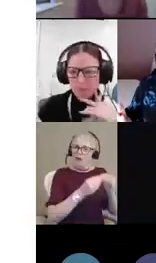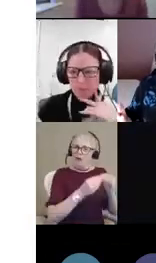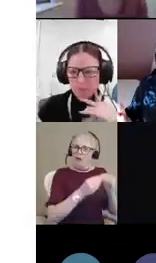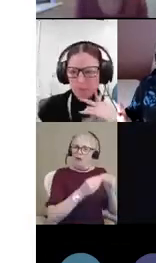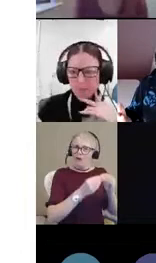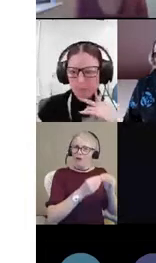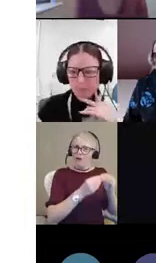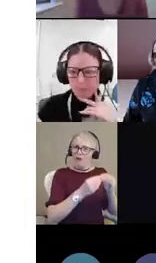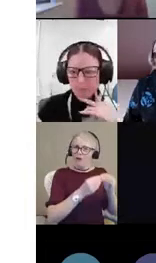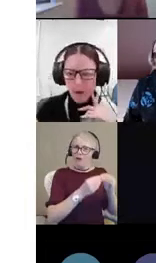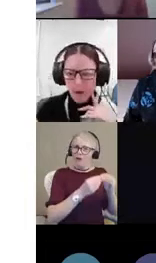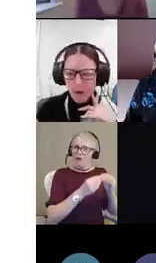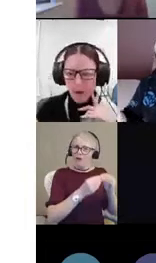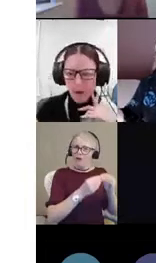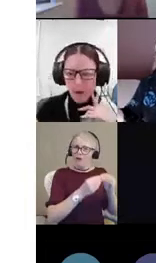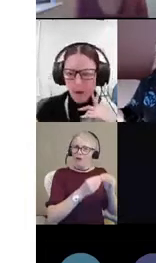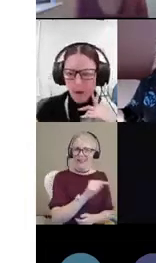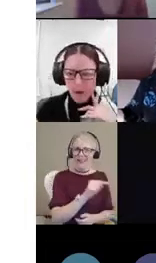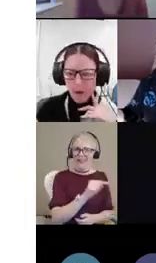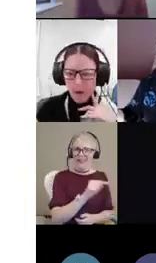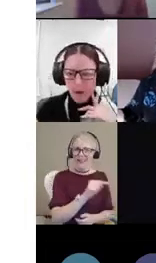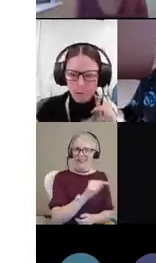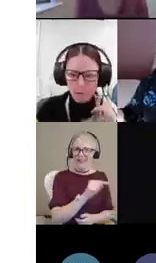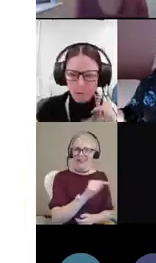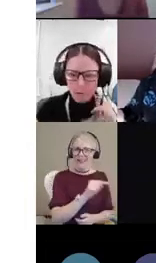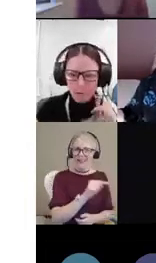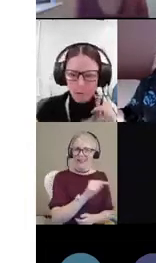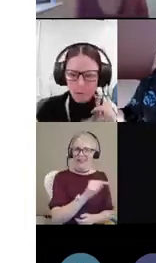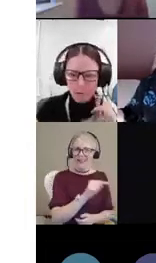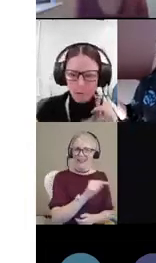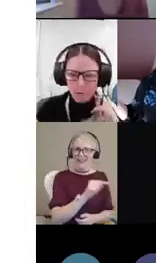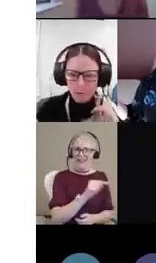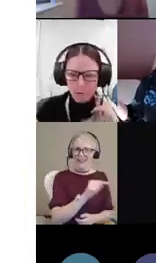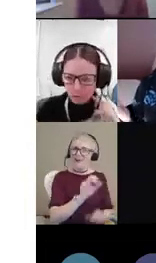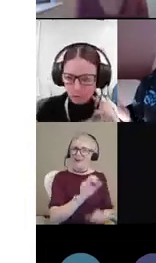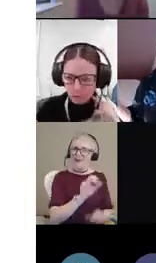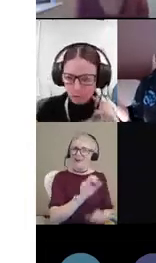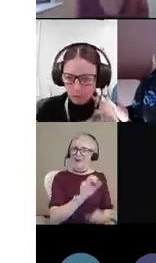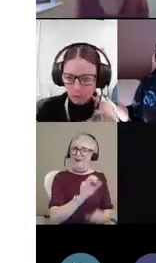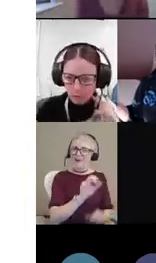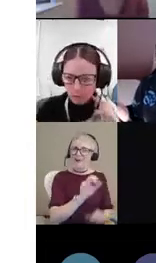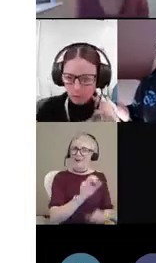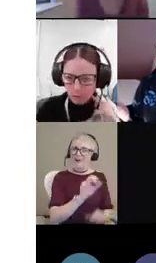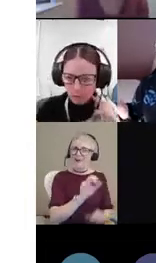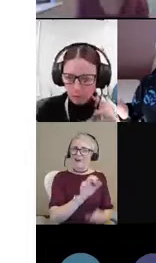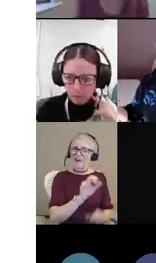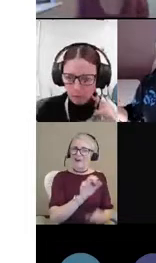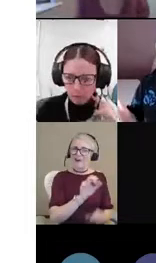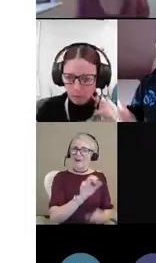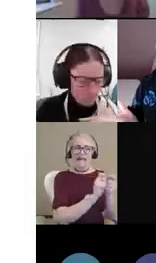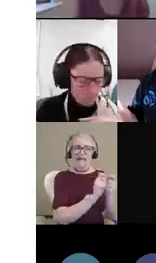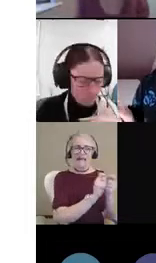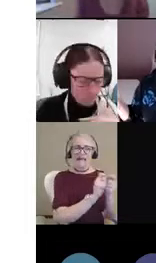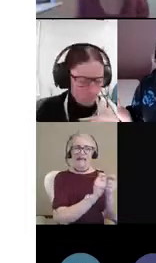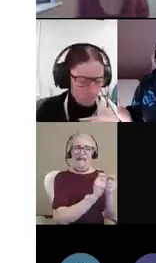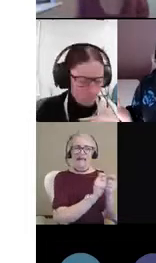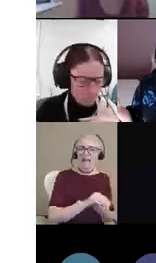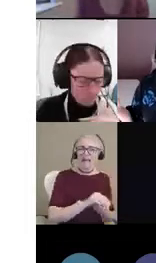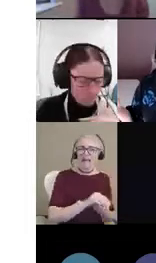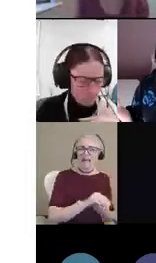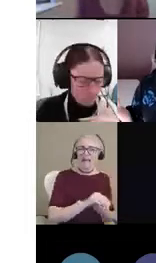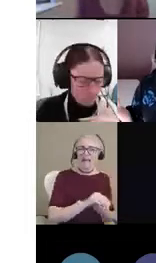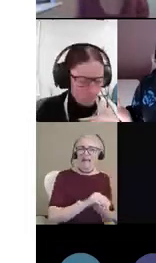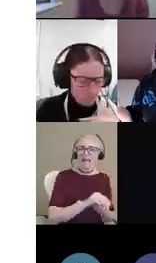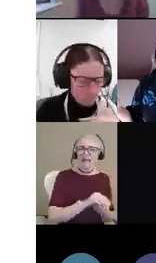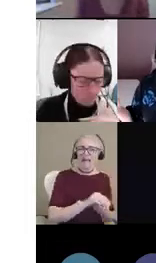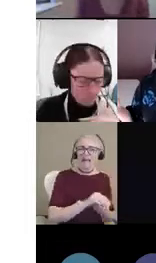some logos from different tool providers. So we've got, for example, we've got Adapt, we've got Captivate, Articulate, and we've got Camtasia,